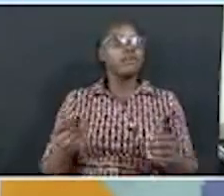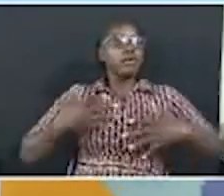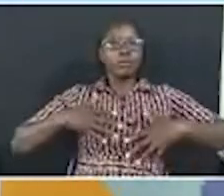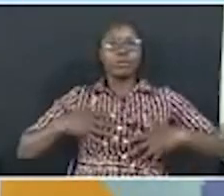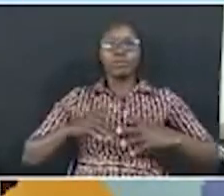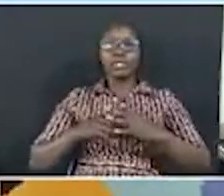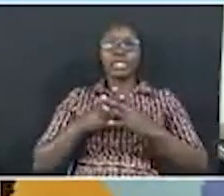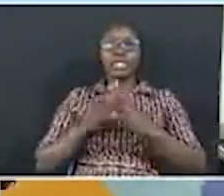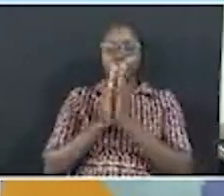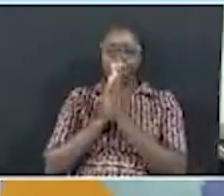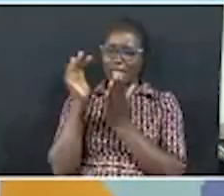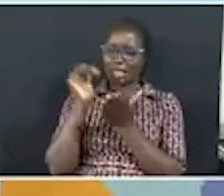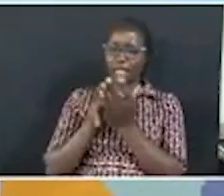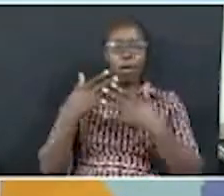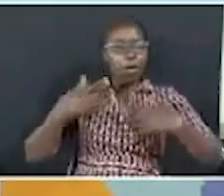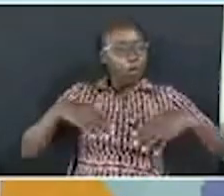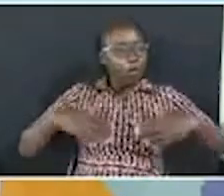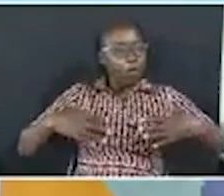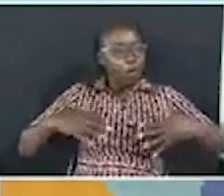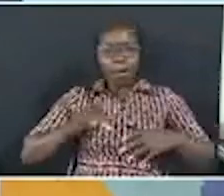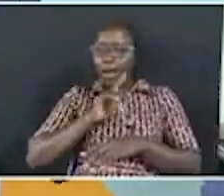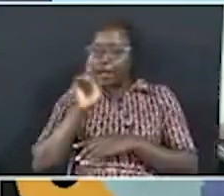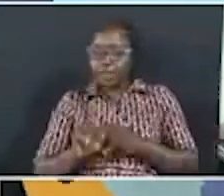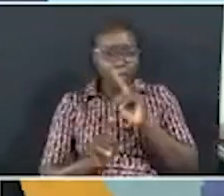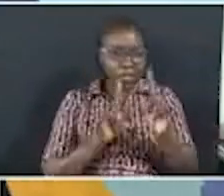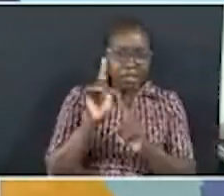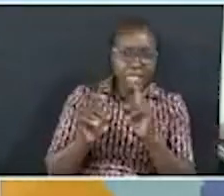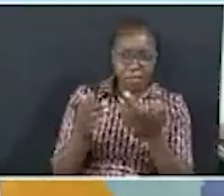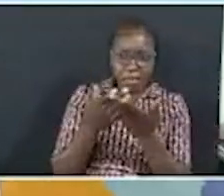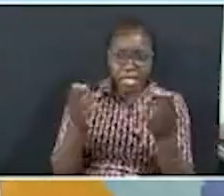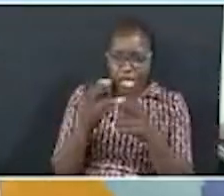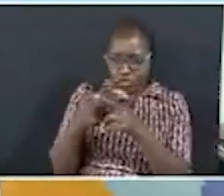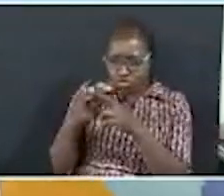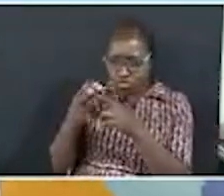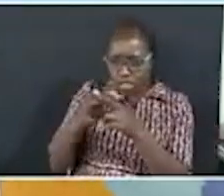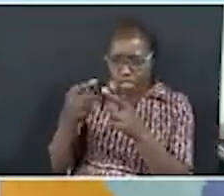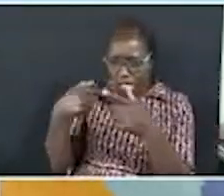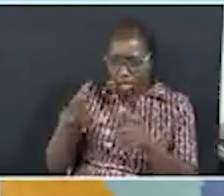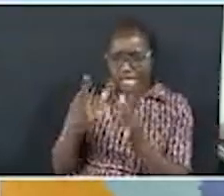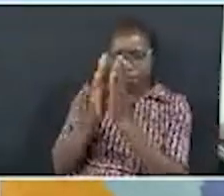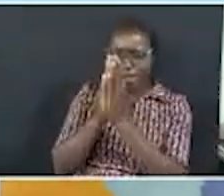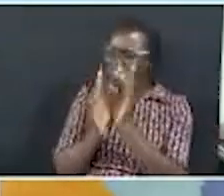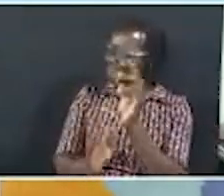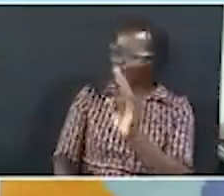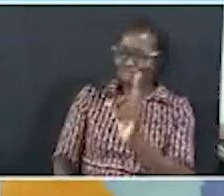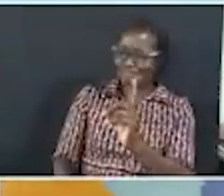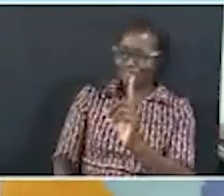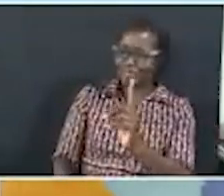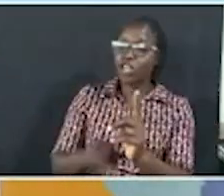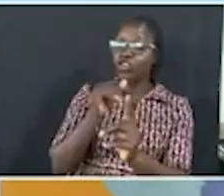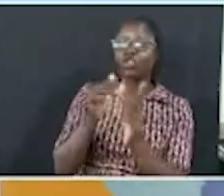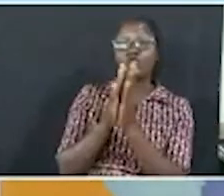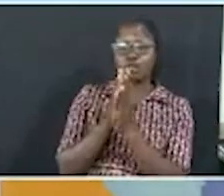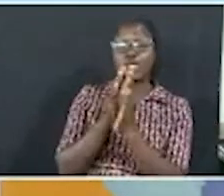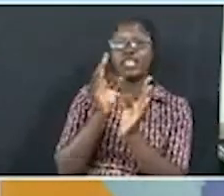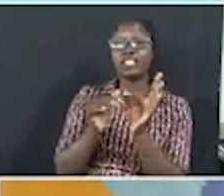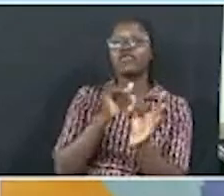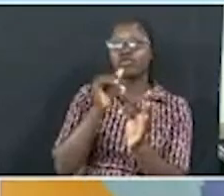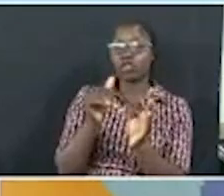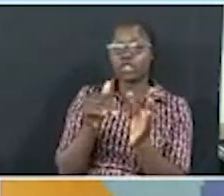start praying again. Ooh, there's an exam coming. Let us now pray. Listen, don't